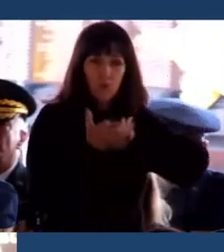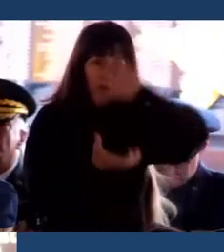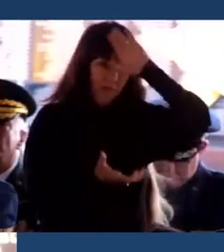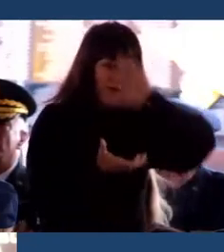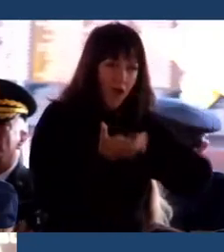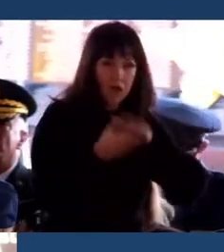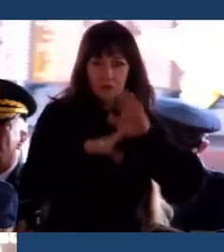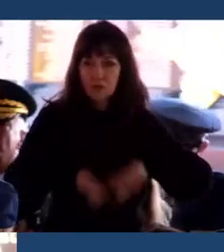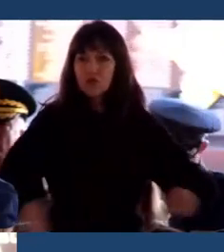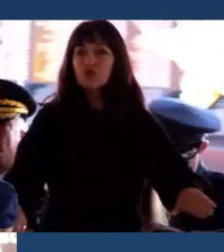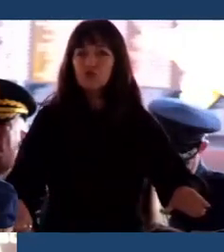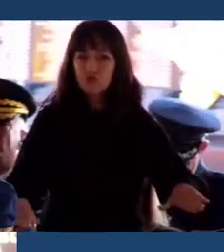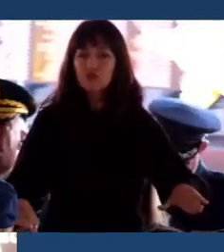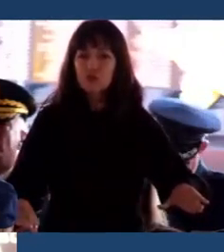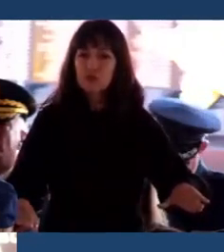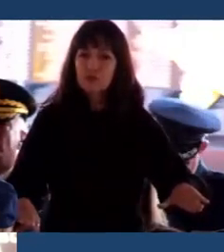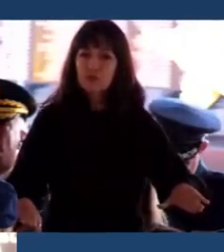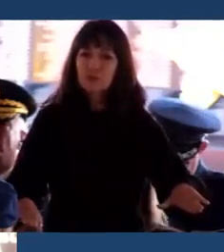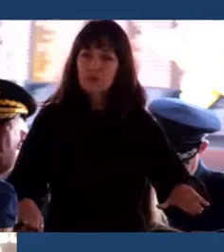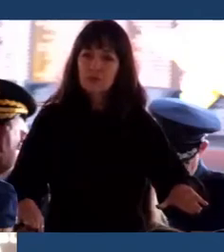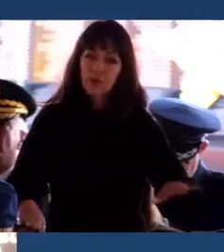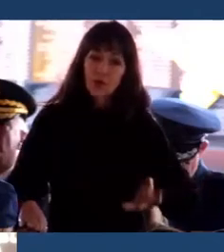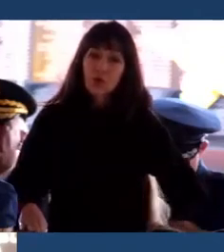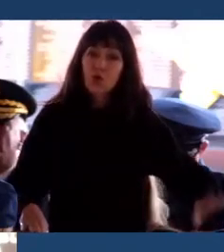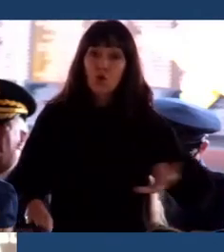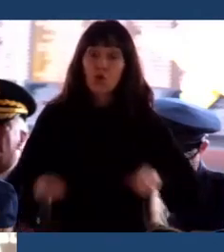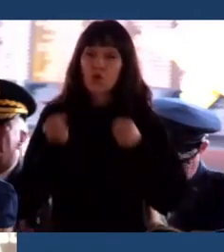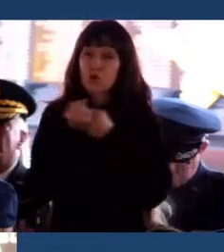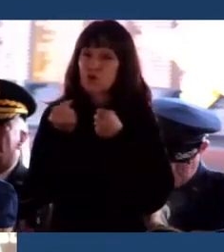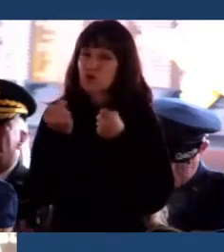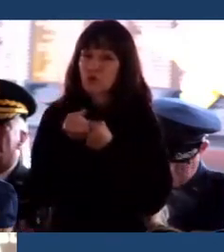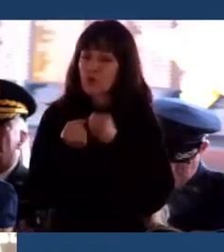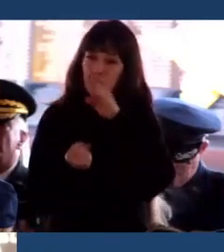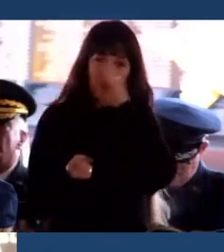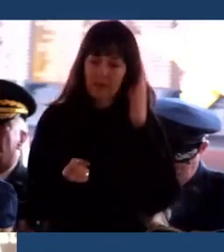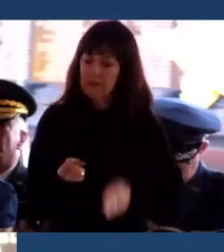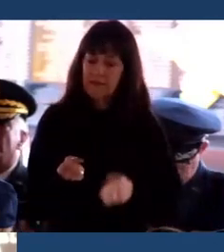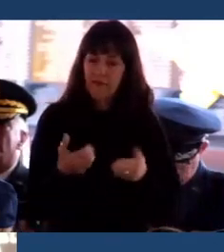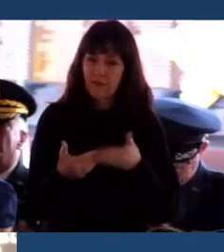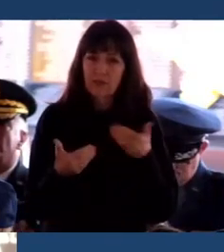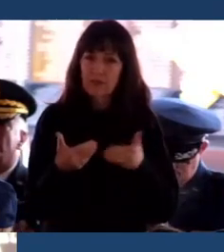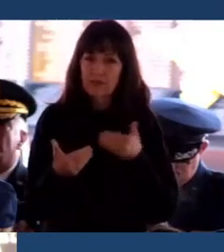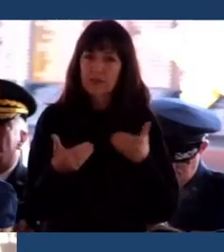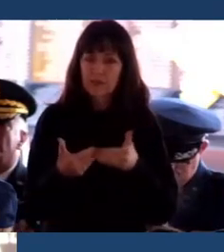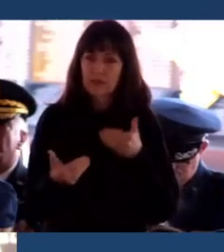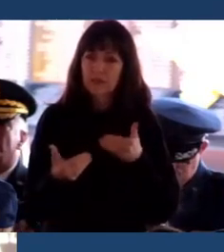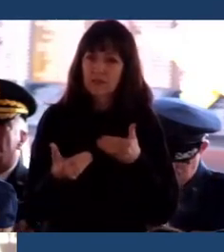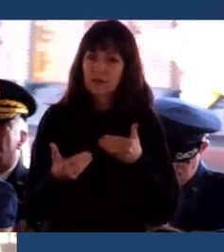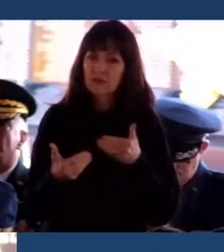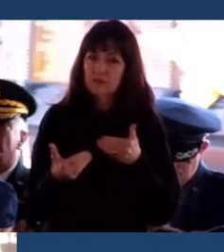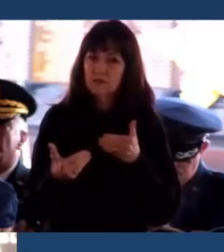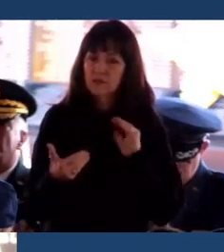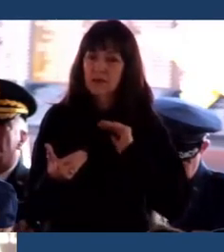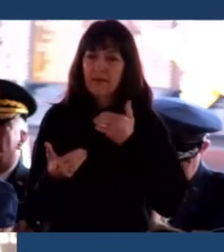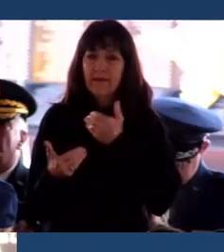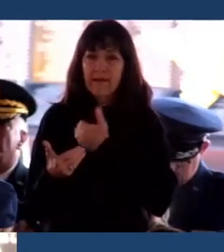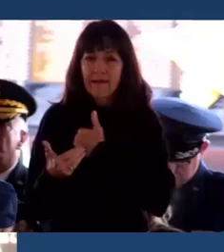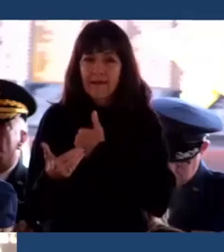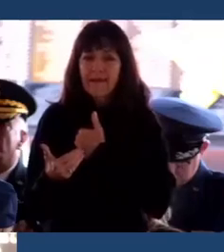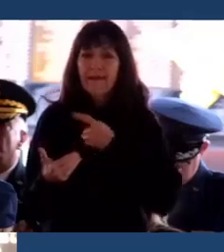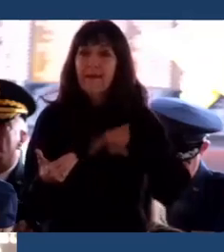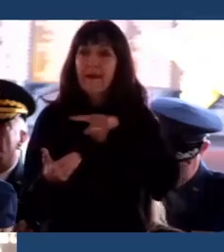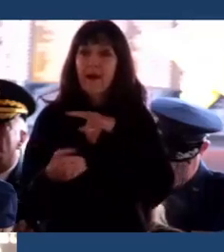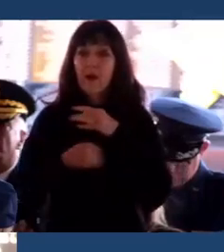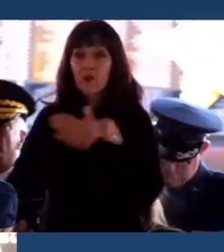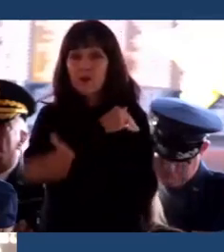husbands, and children. Their burden has never been easy. Our strength as a nation comes from